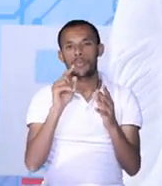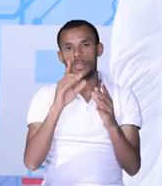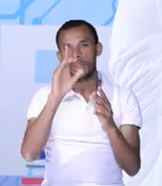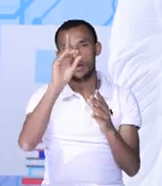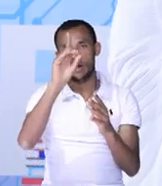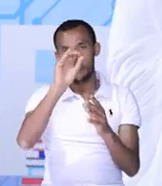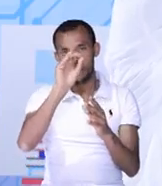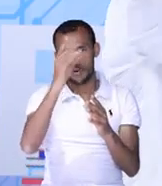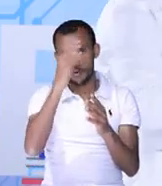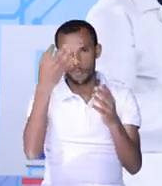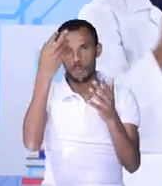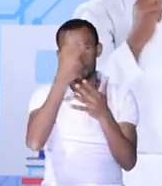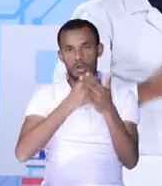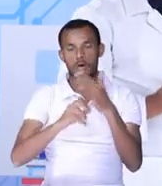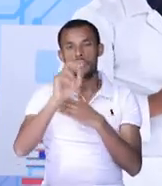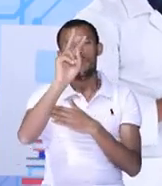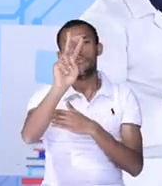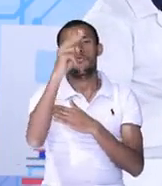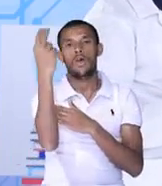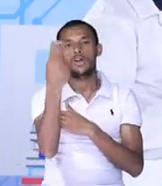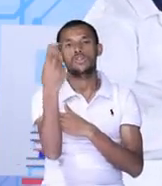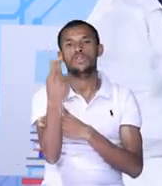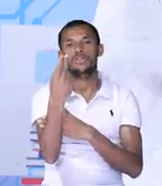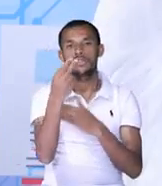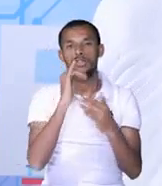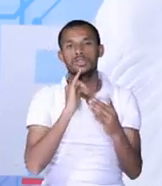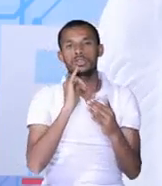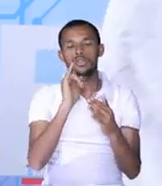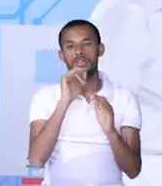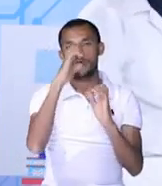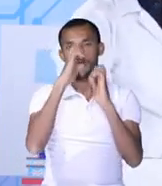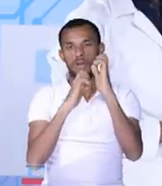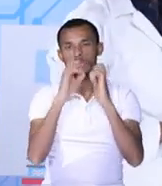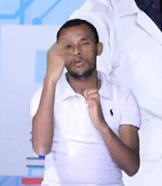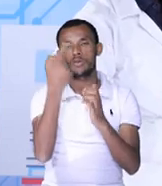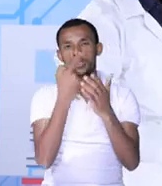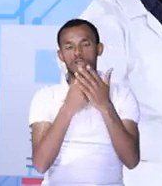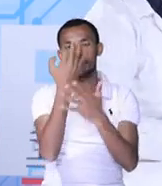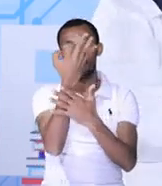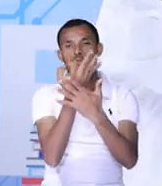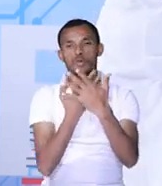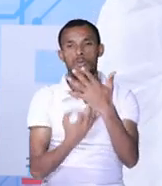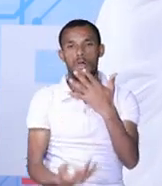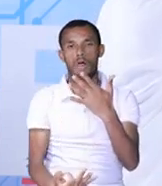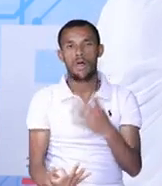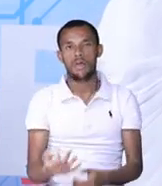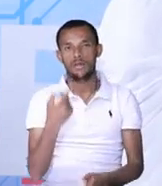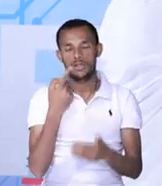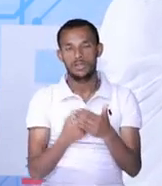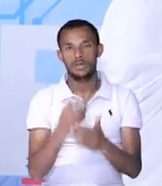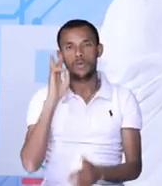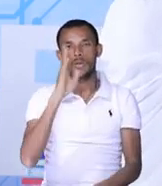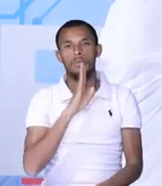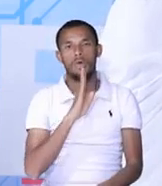a product of two functions is evaluated using this formula. So this will